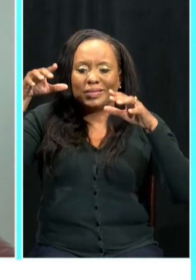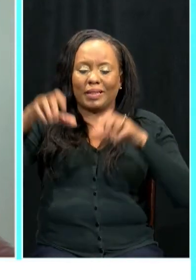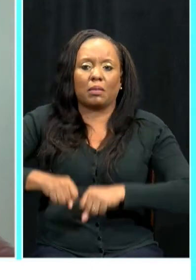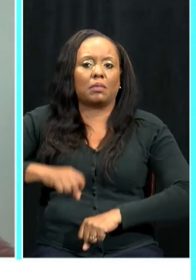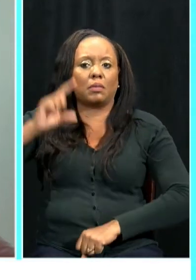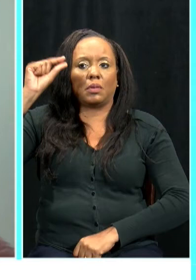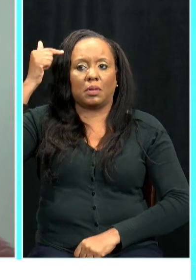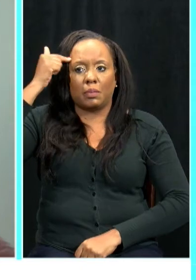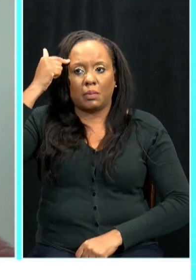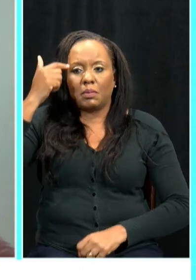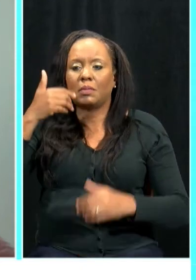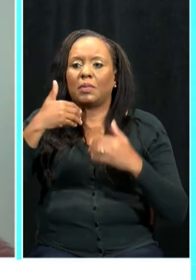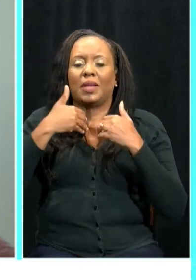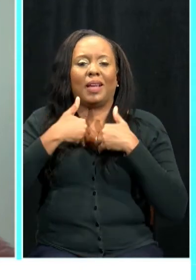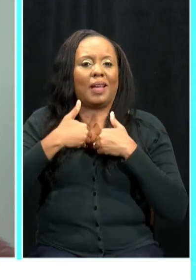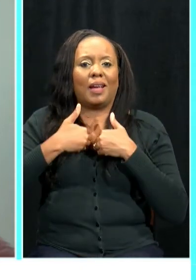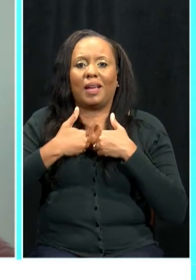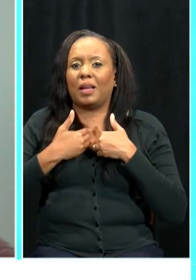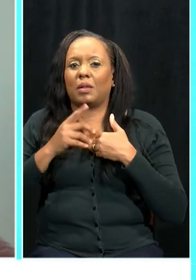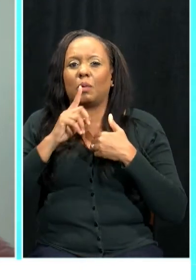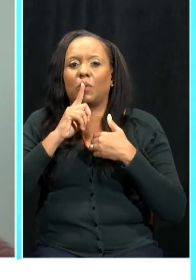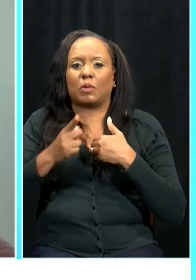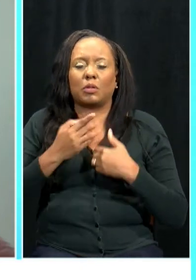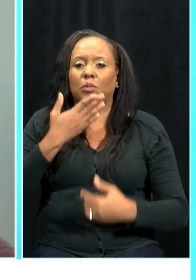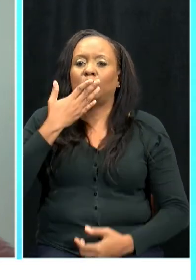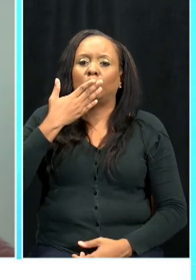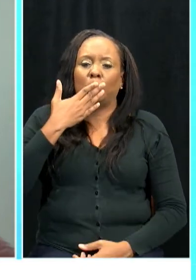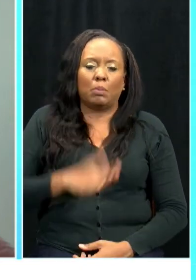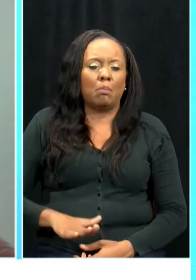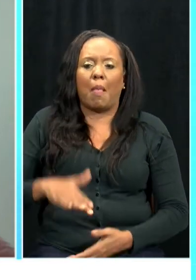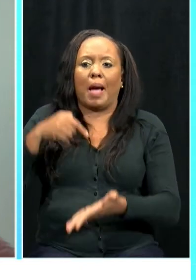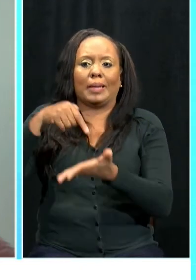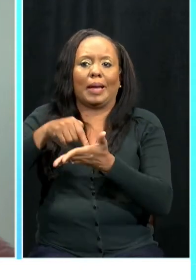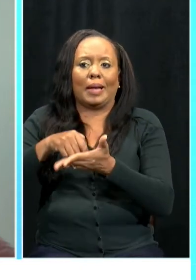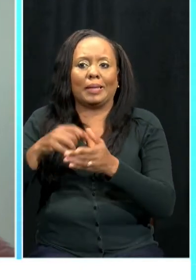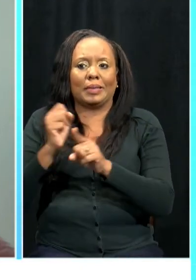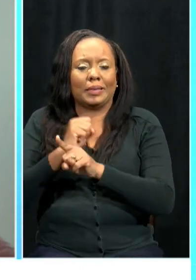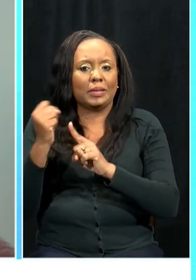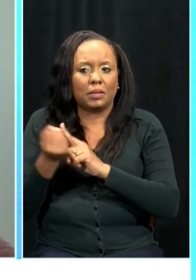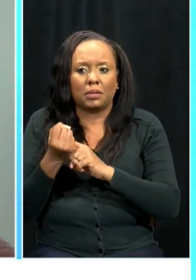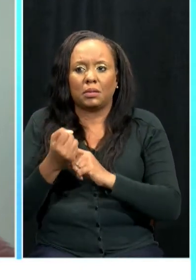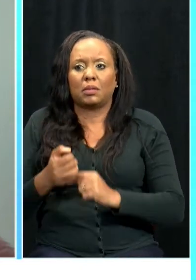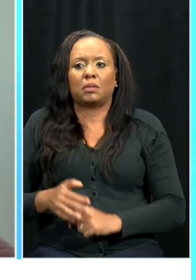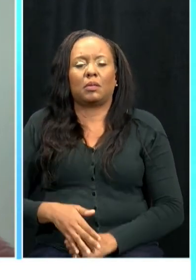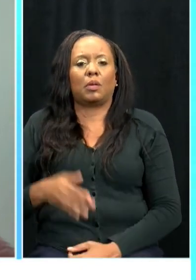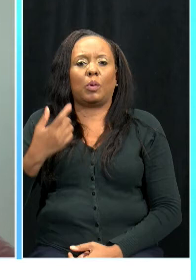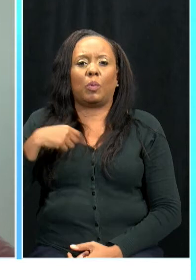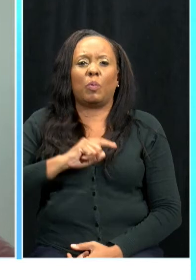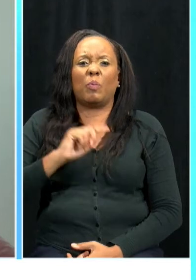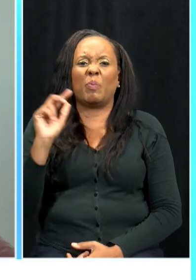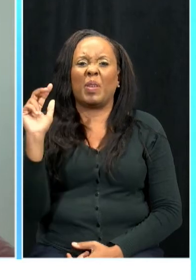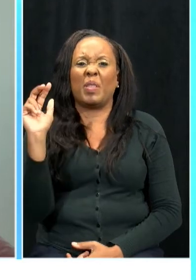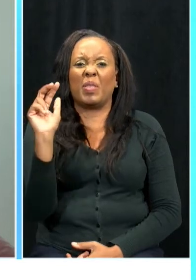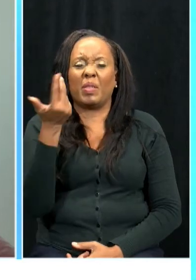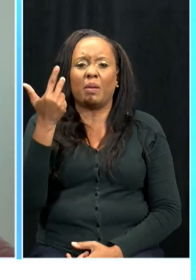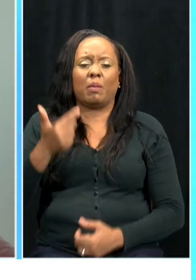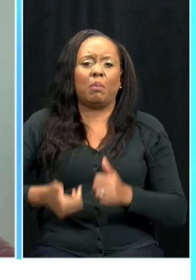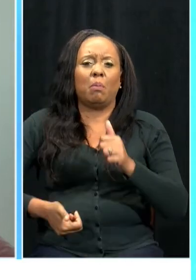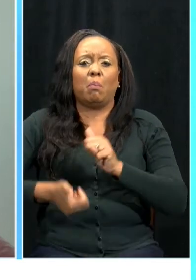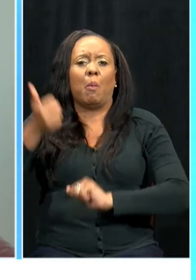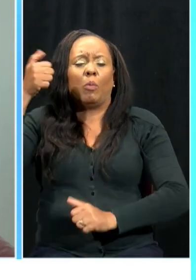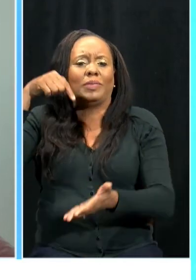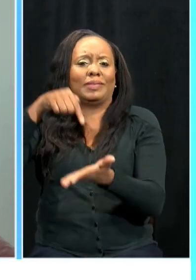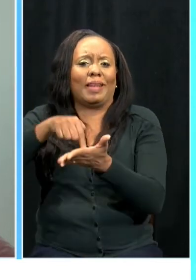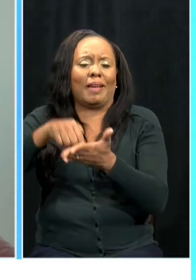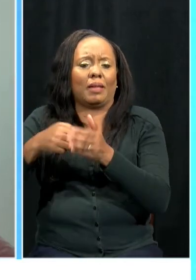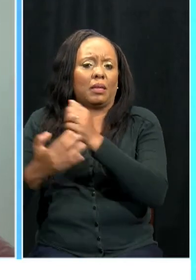four weeks of foreign exchange cover. Barbados was the third most indebted country in the